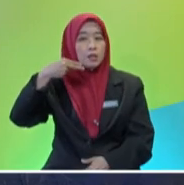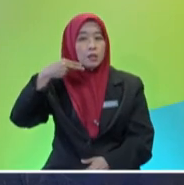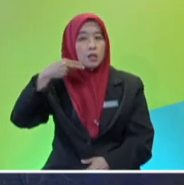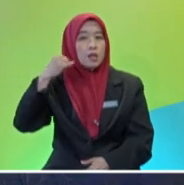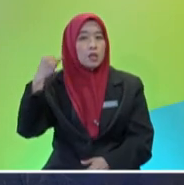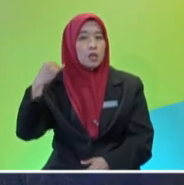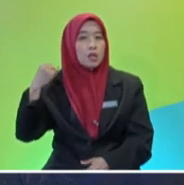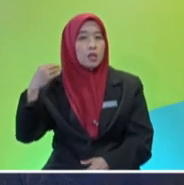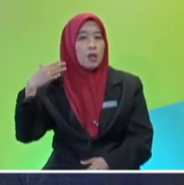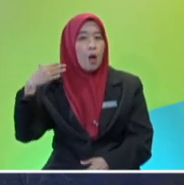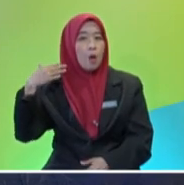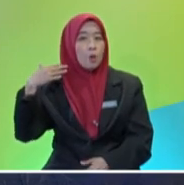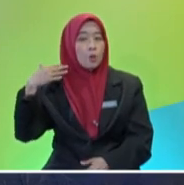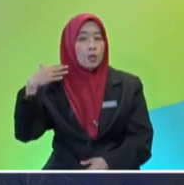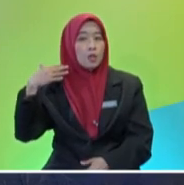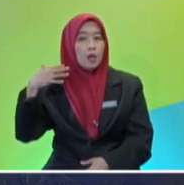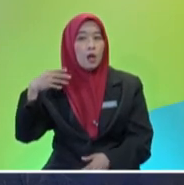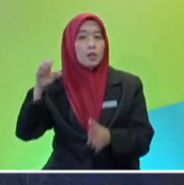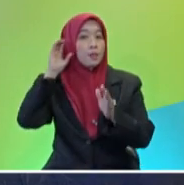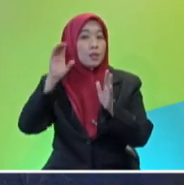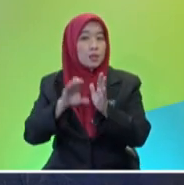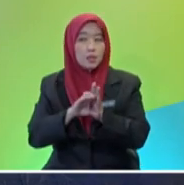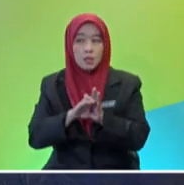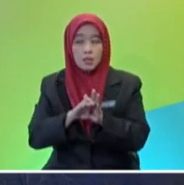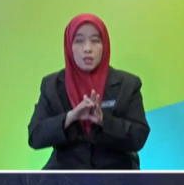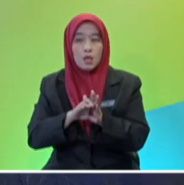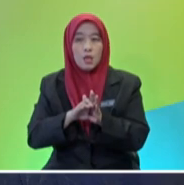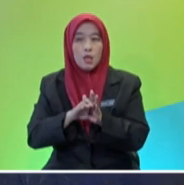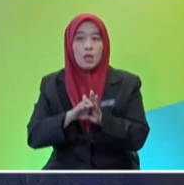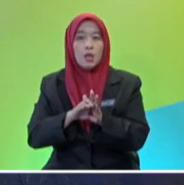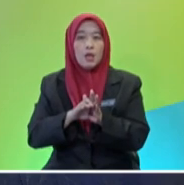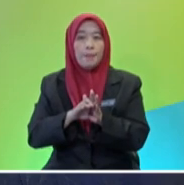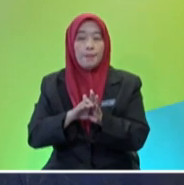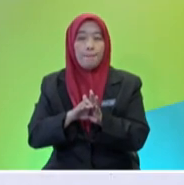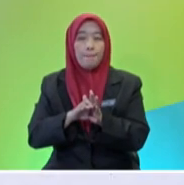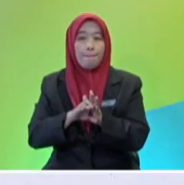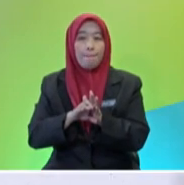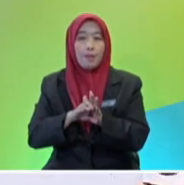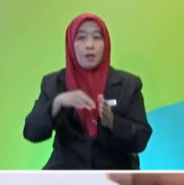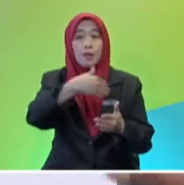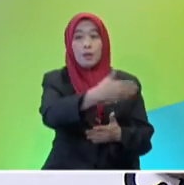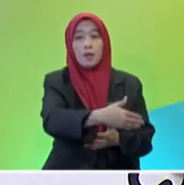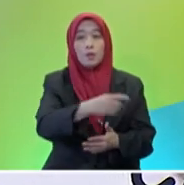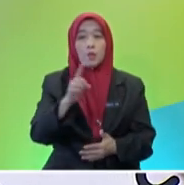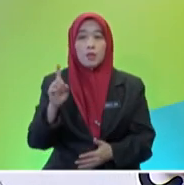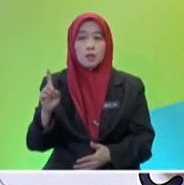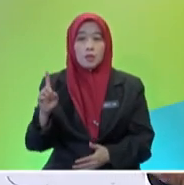there? This one, teacher. Yes. Okay. Okay. The The next one